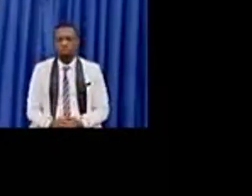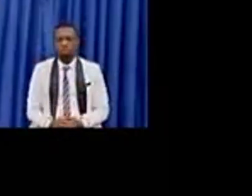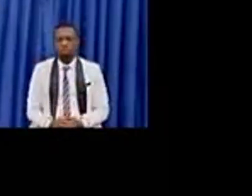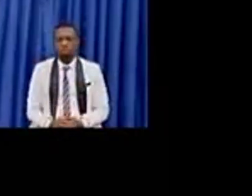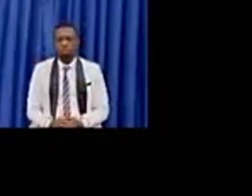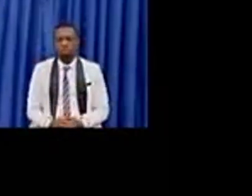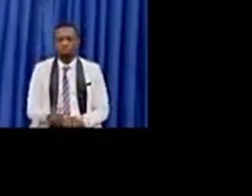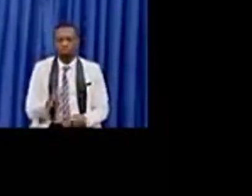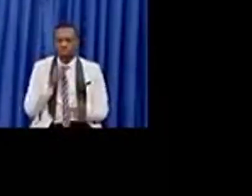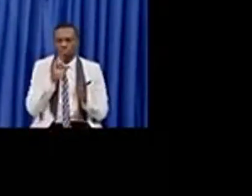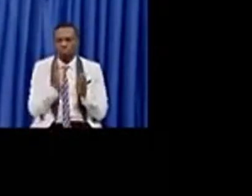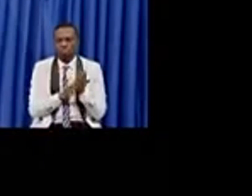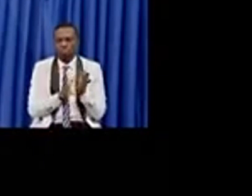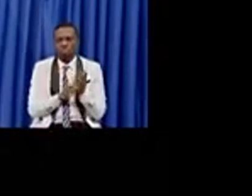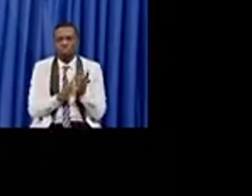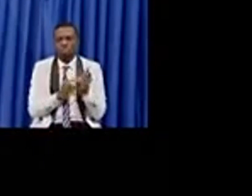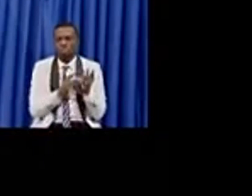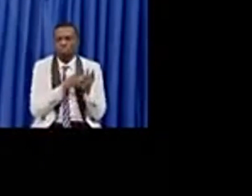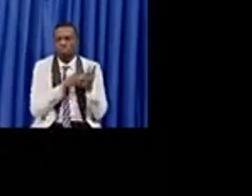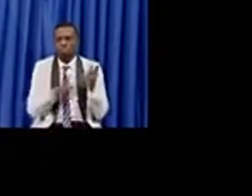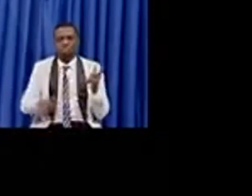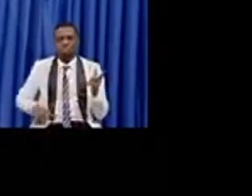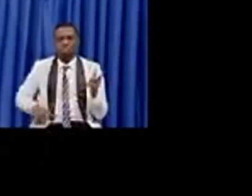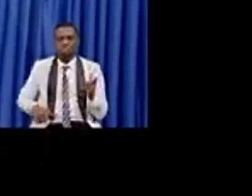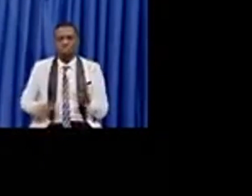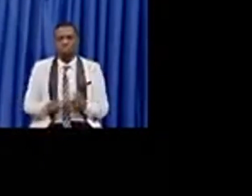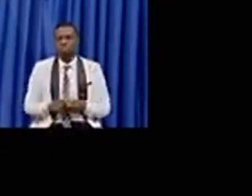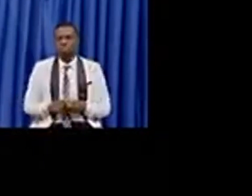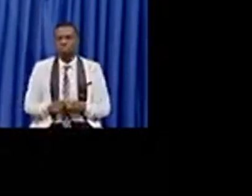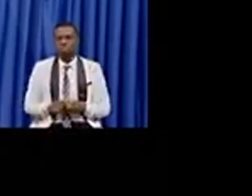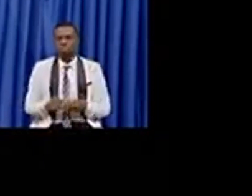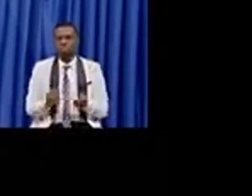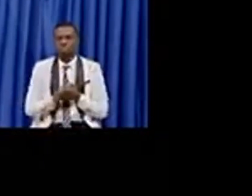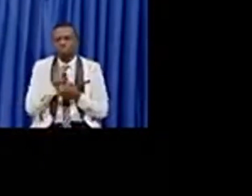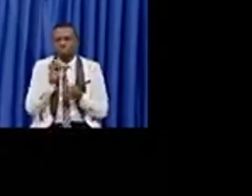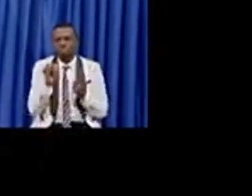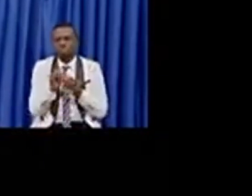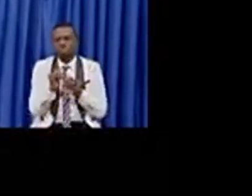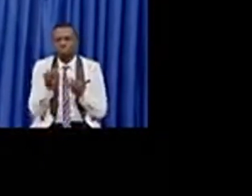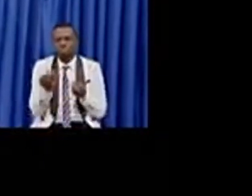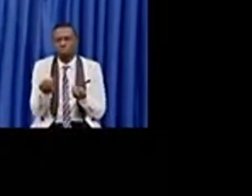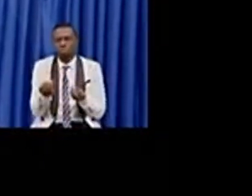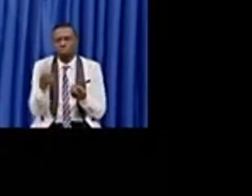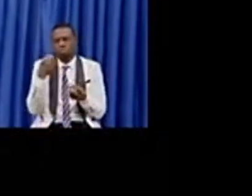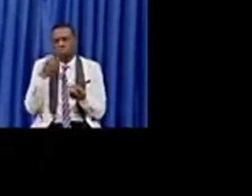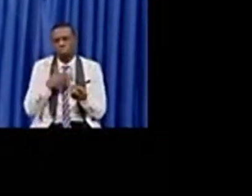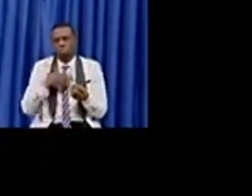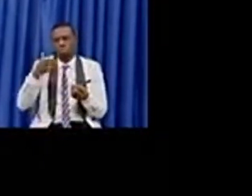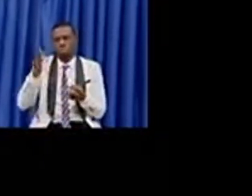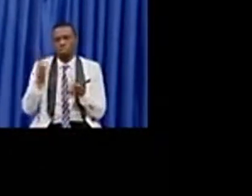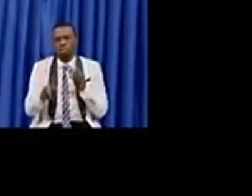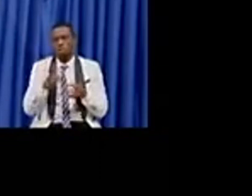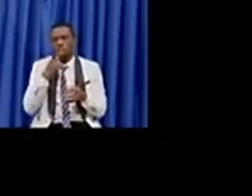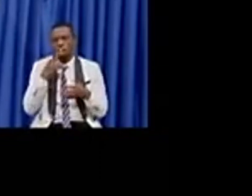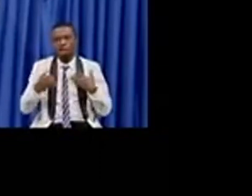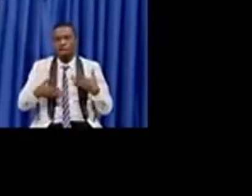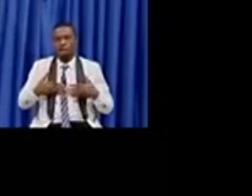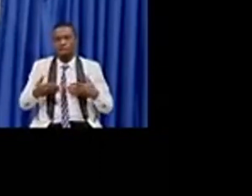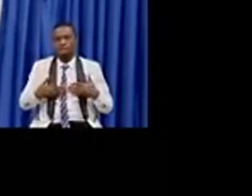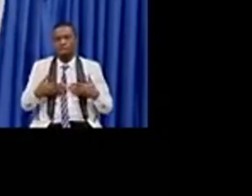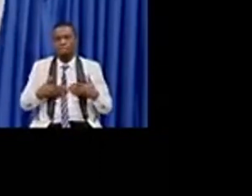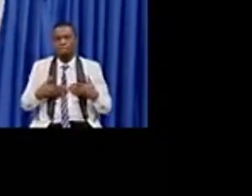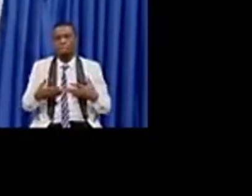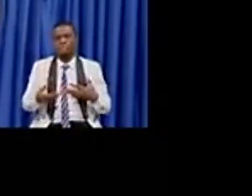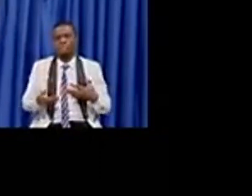Praise the Lord! That is too small for my God. If you are happy with me, you will stand up and say that